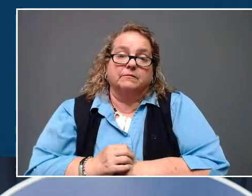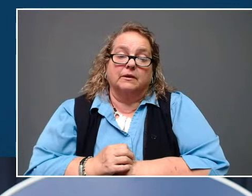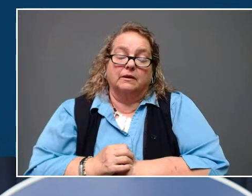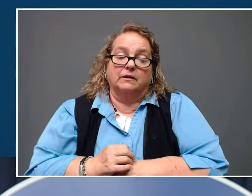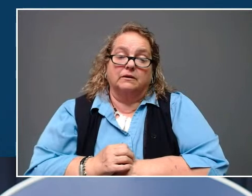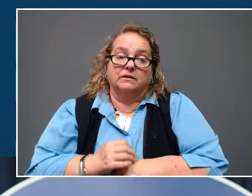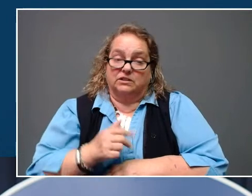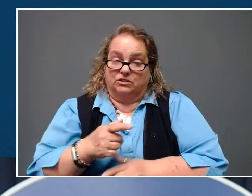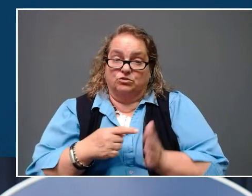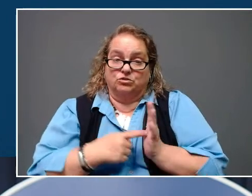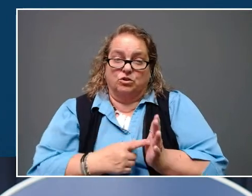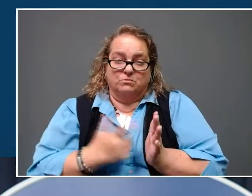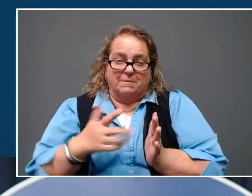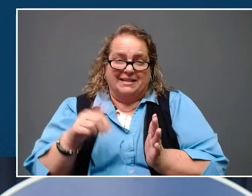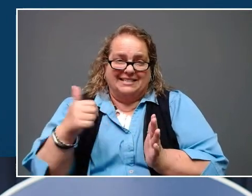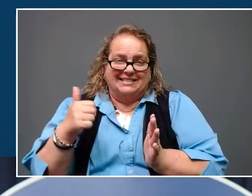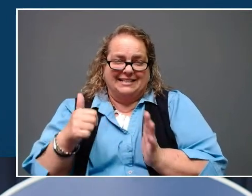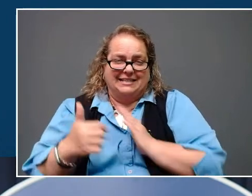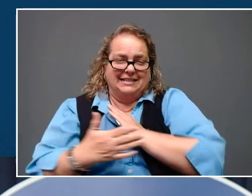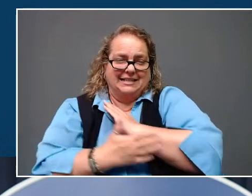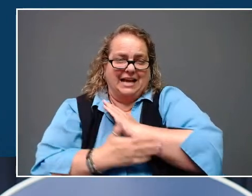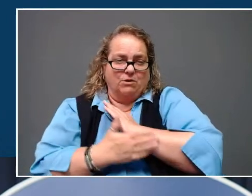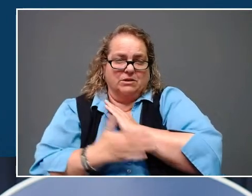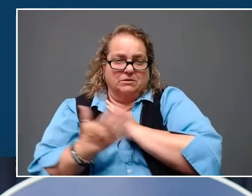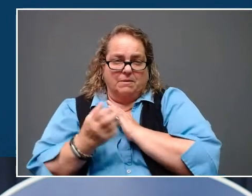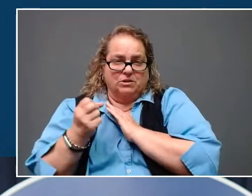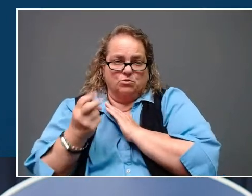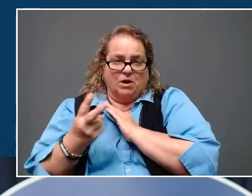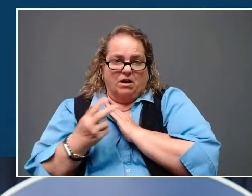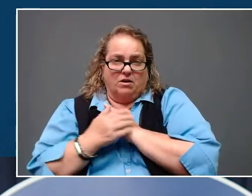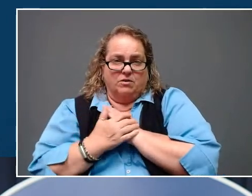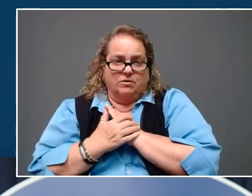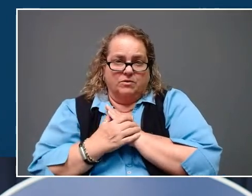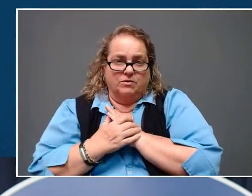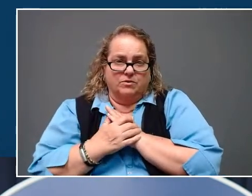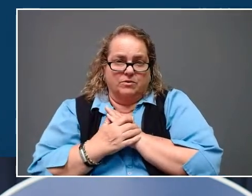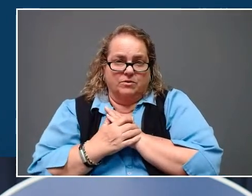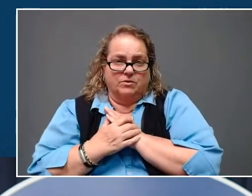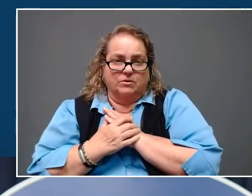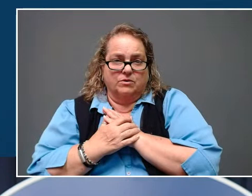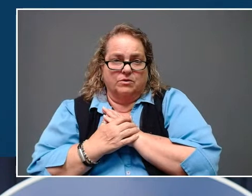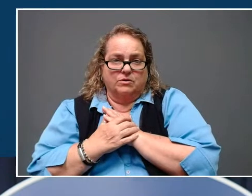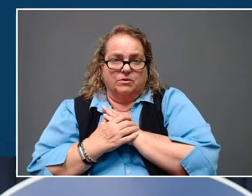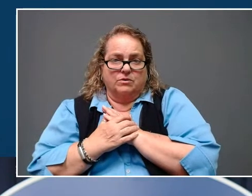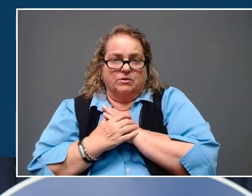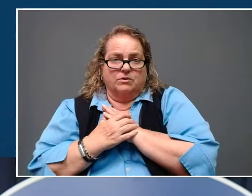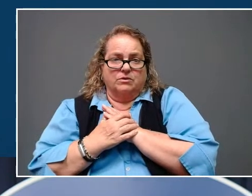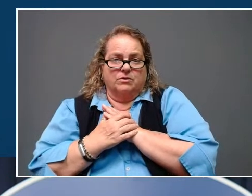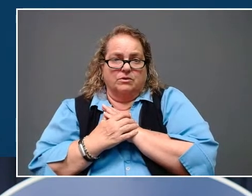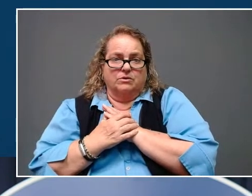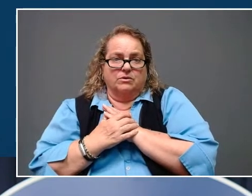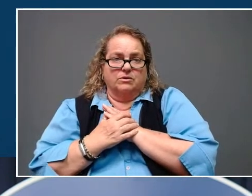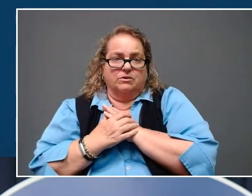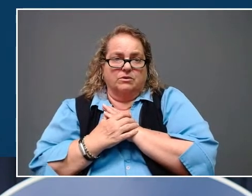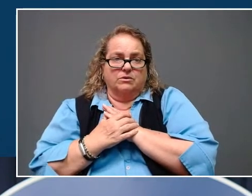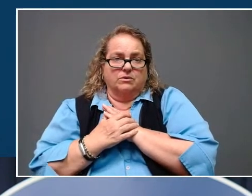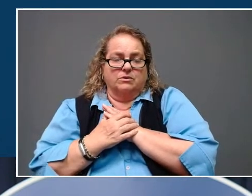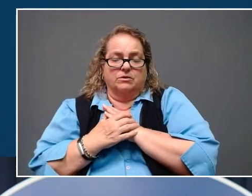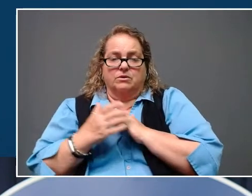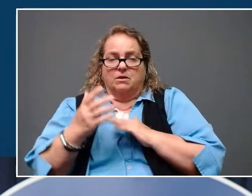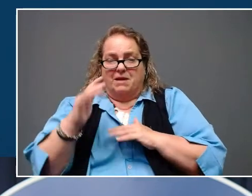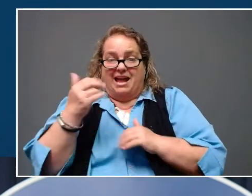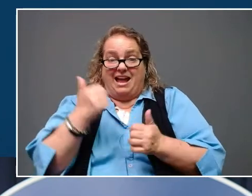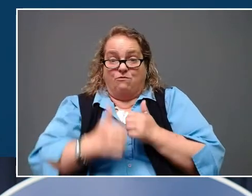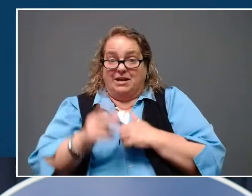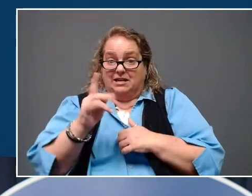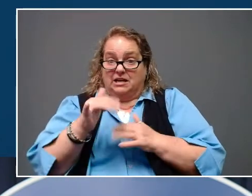about 10 counties up here, maybe 12, who are yellow. I want to encourage any Kentuckian who is still looking at this, and first